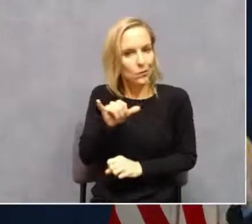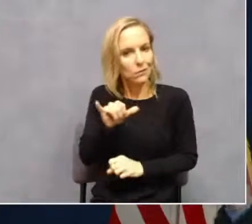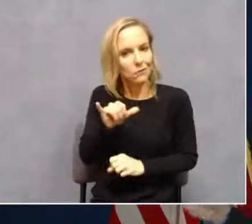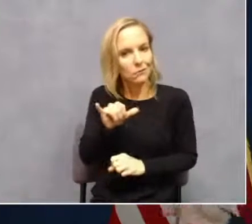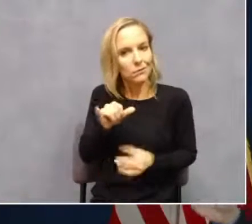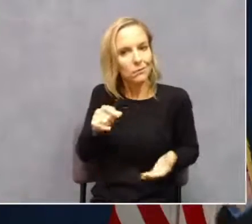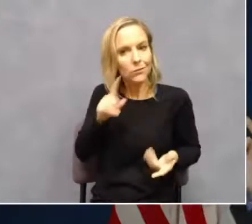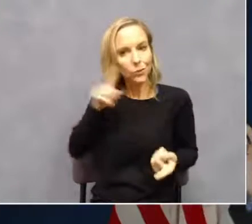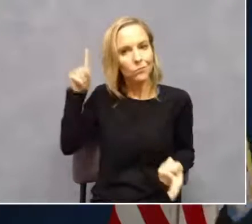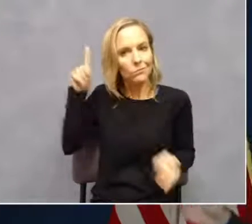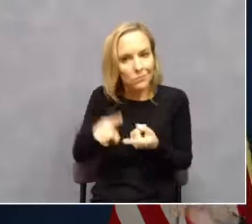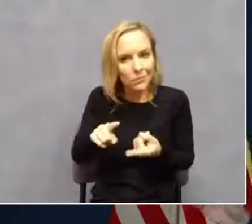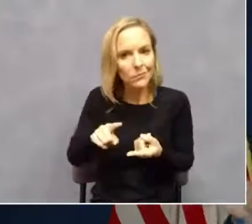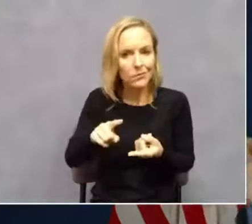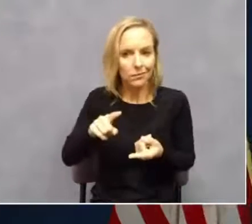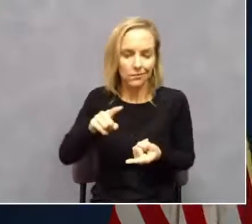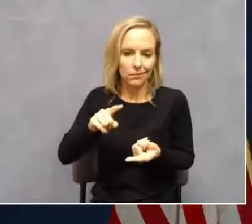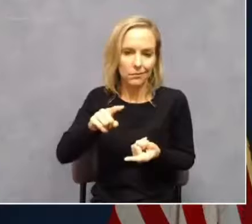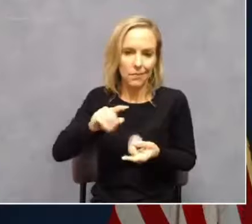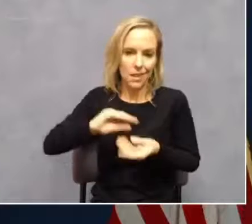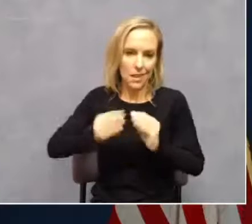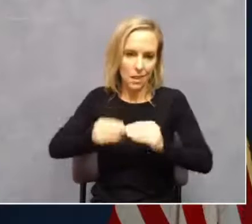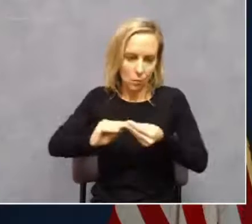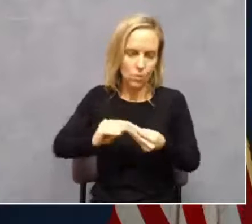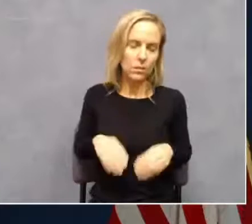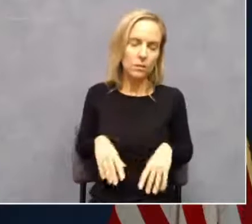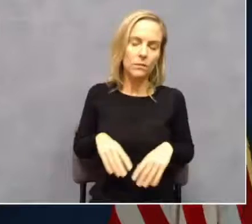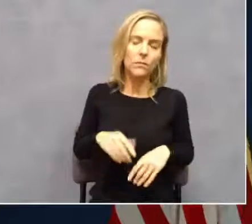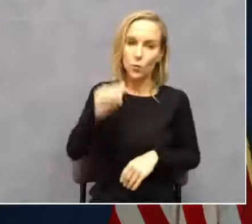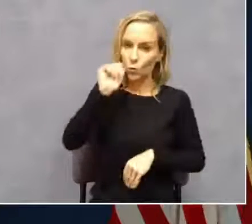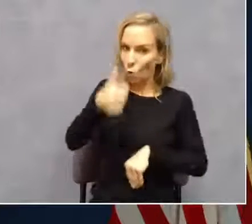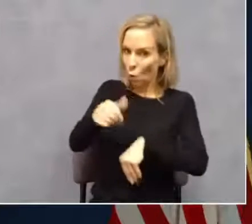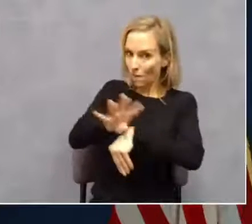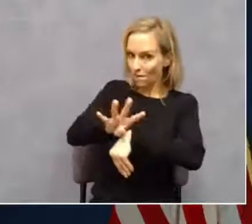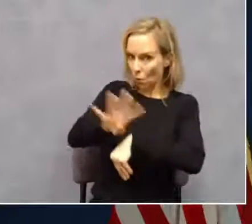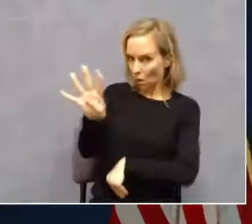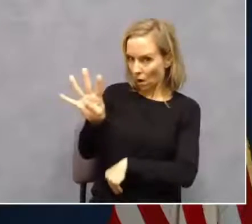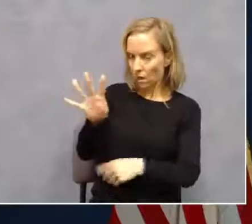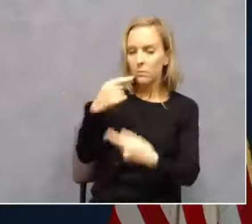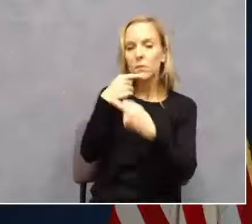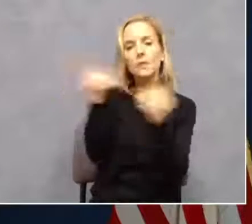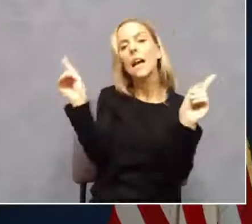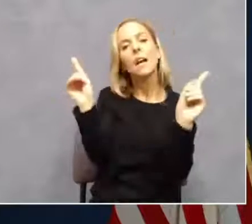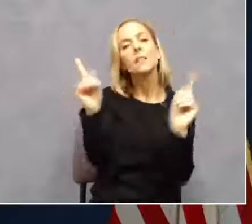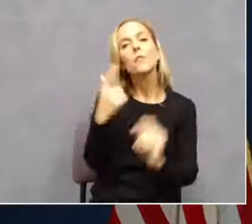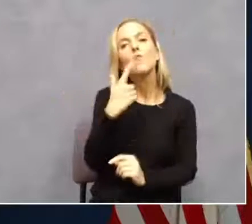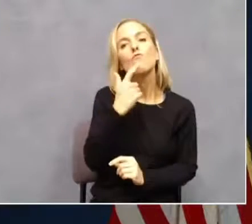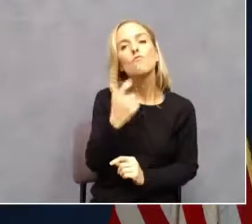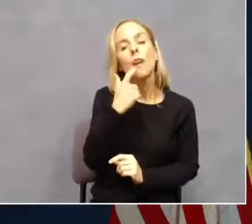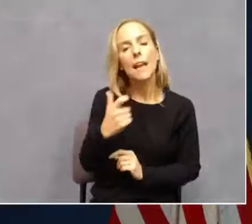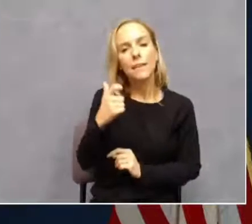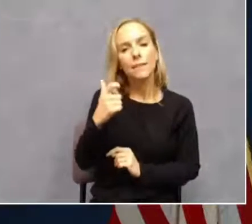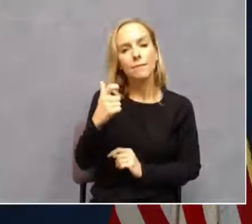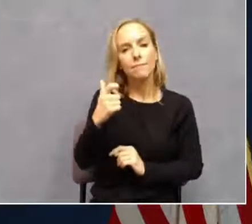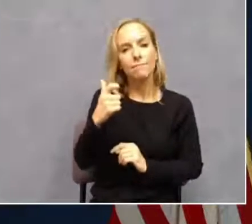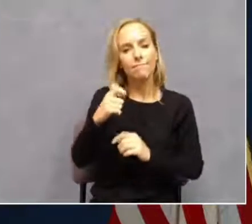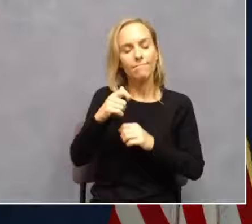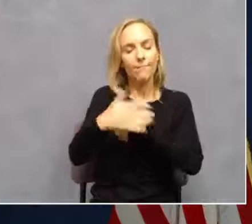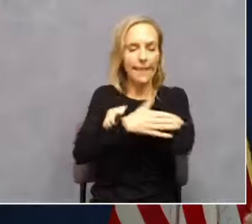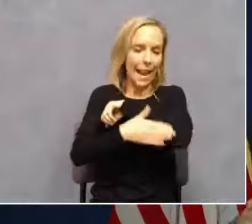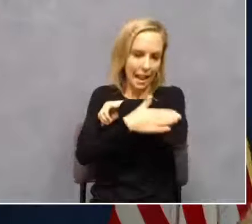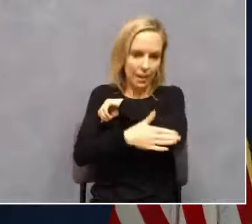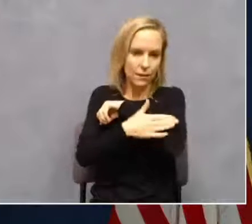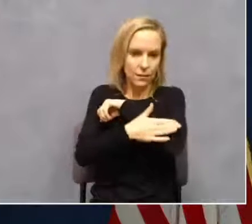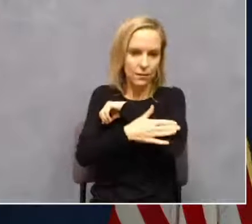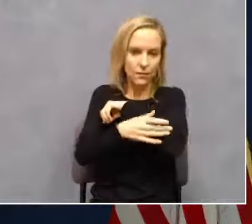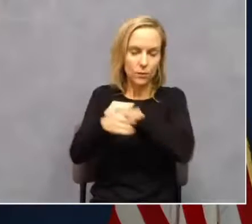virus. So tomorrow, 4 o'clock, we're going to announce the red counties that we are asking to take these